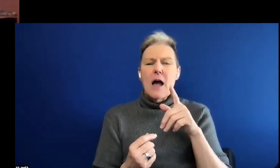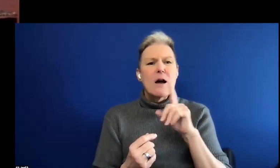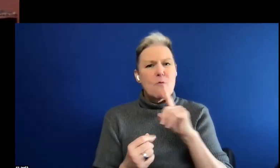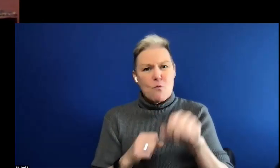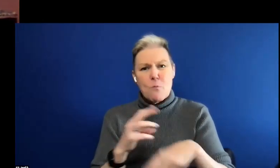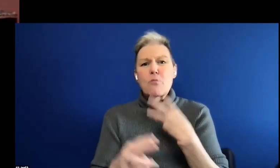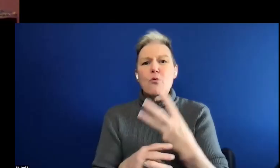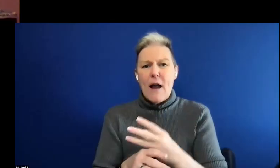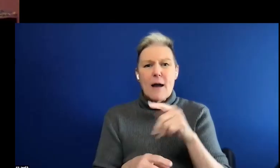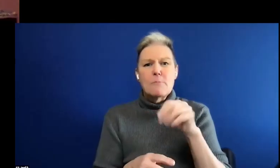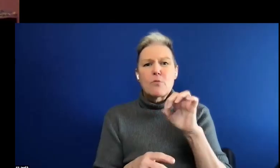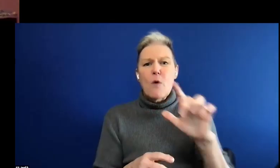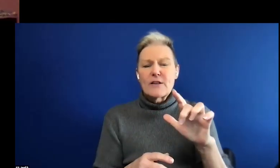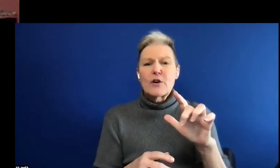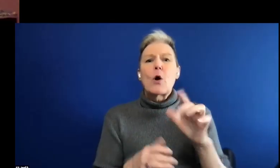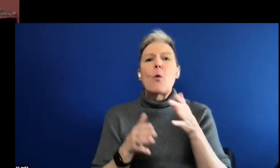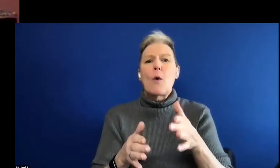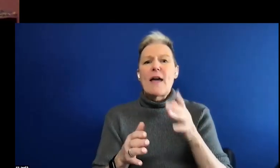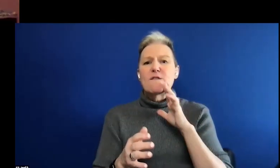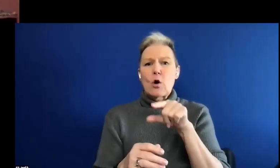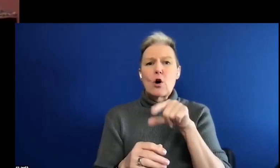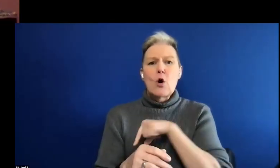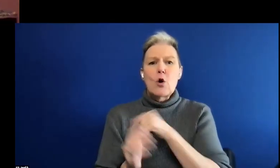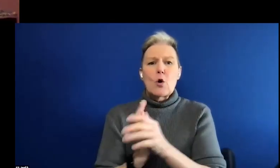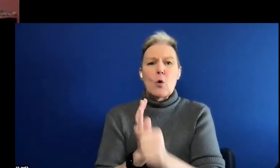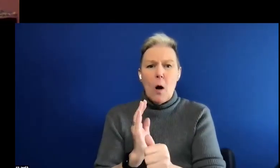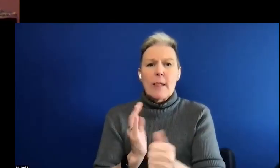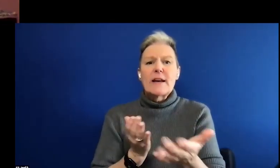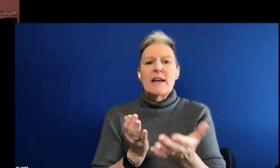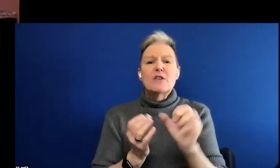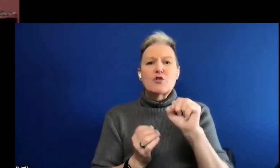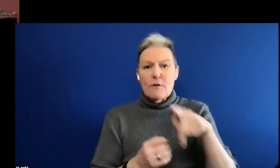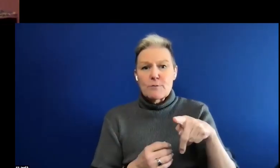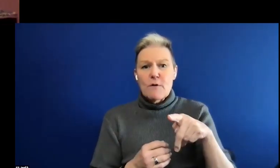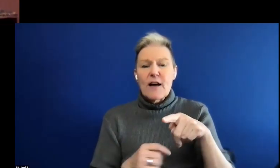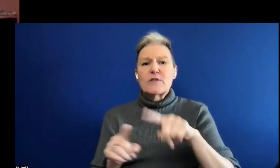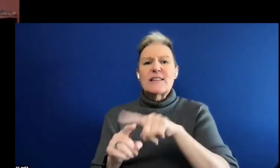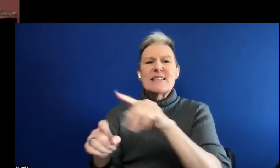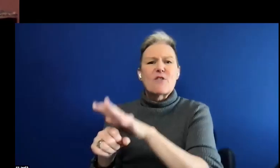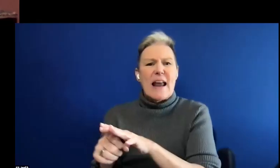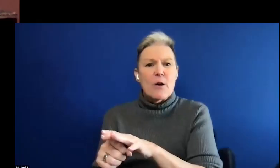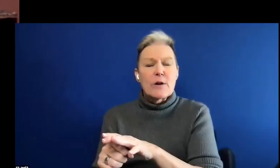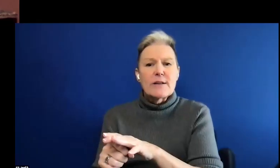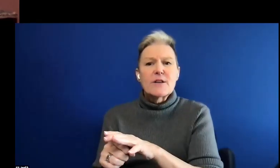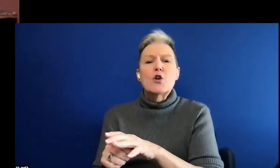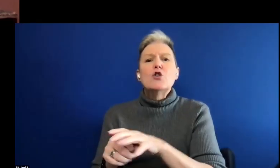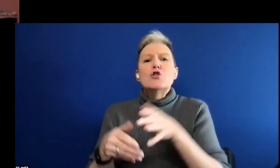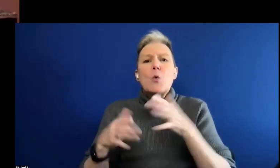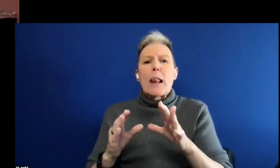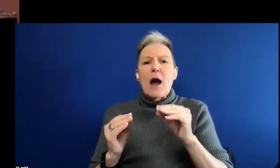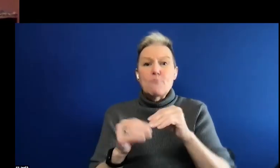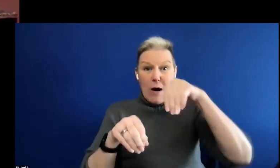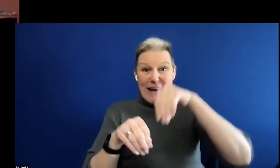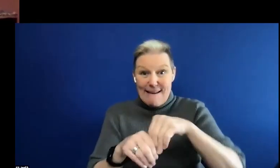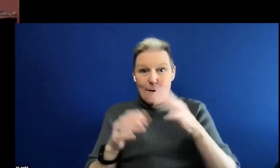have quality service providers in different areas is to allow more in-person